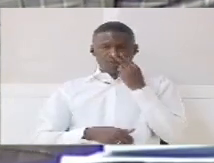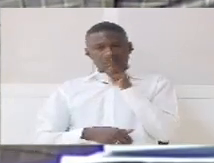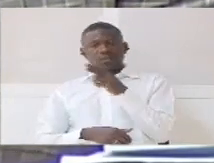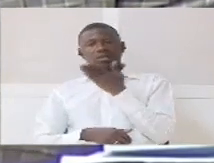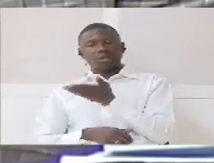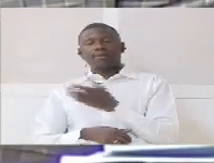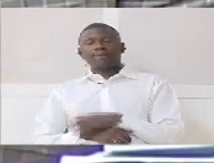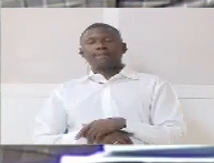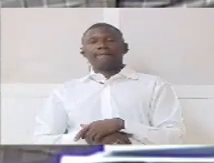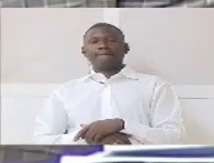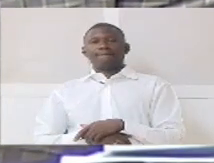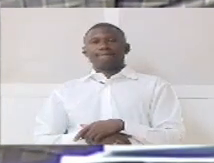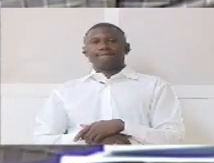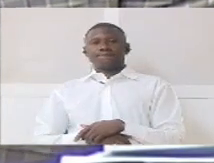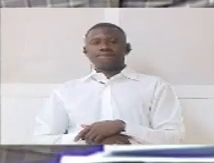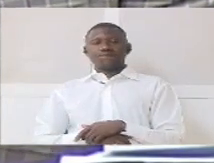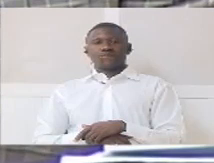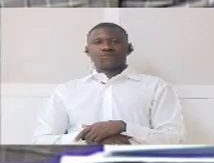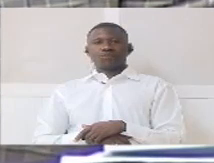But doesn't the prison